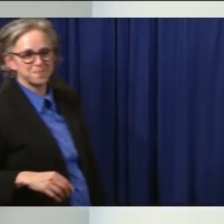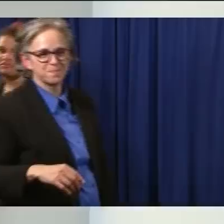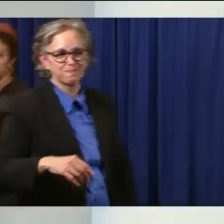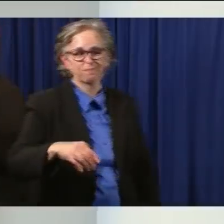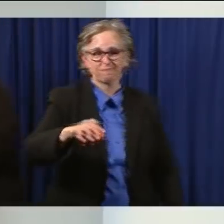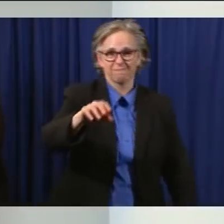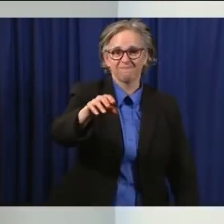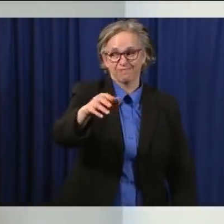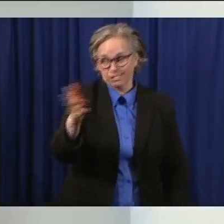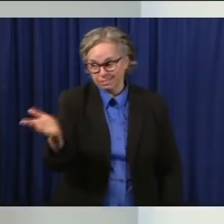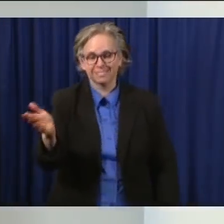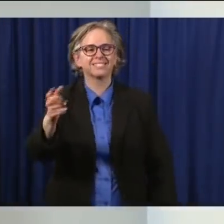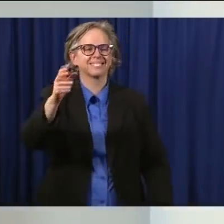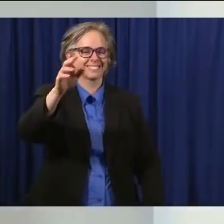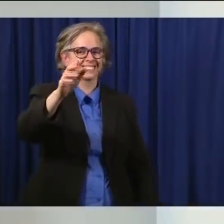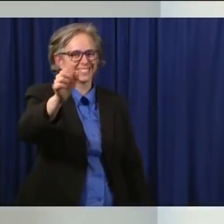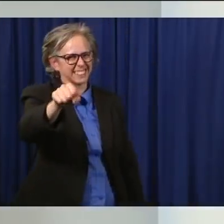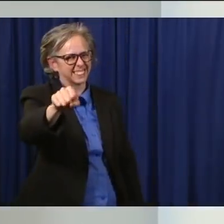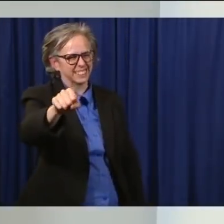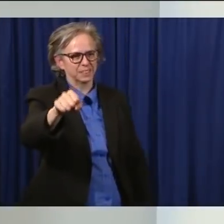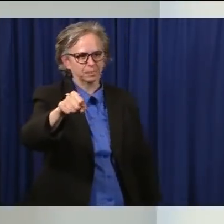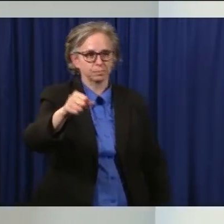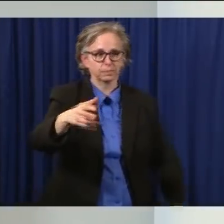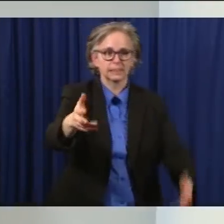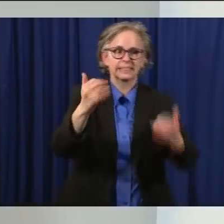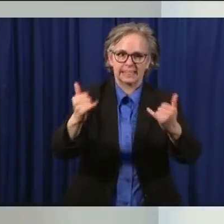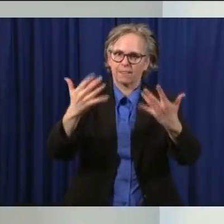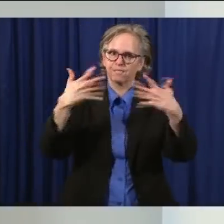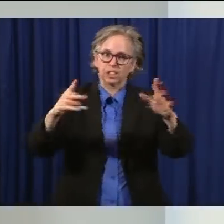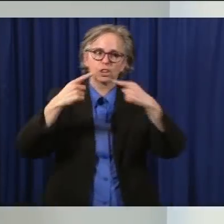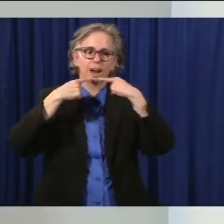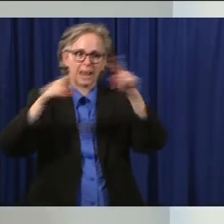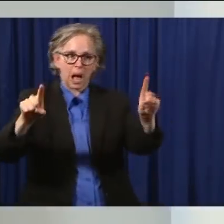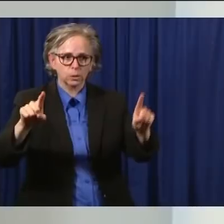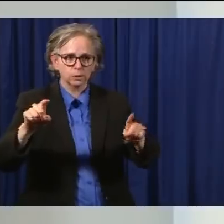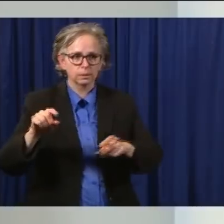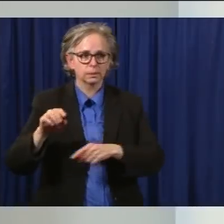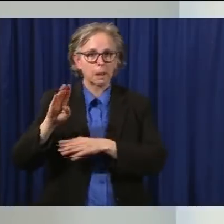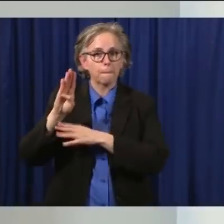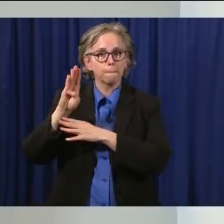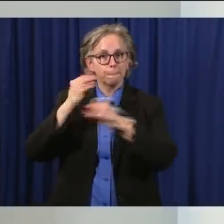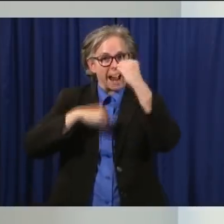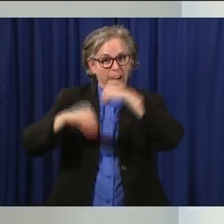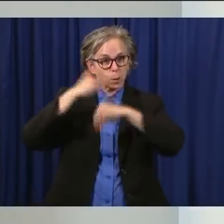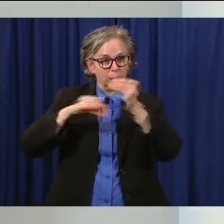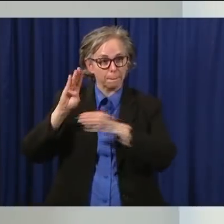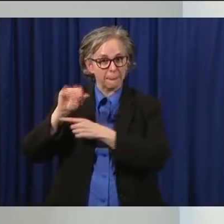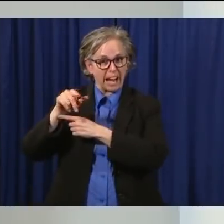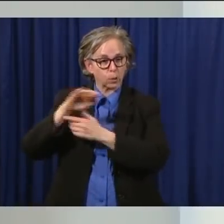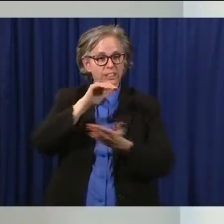is that in banquet centers for caterers, that you have to